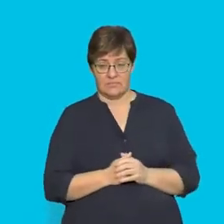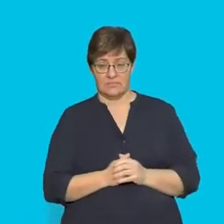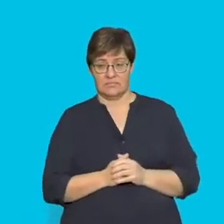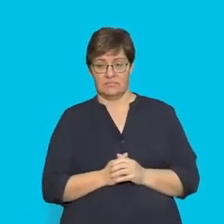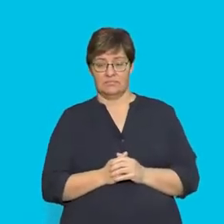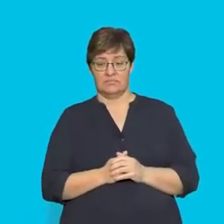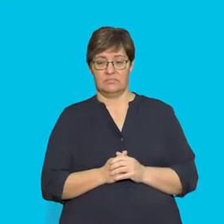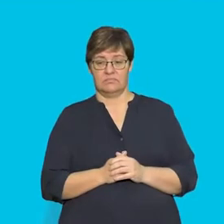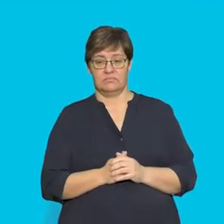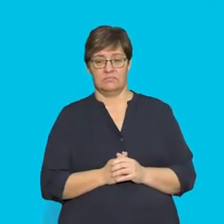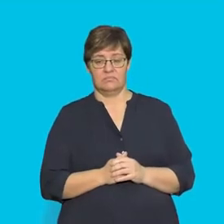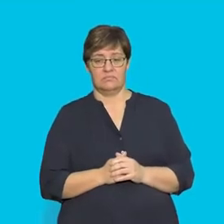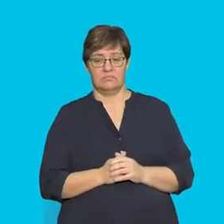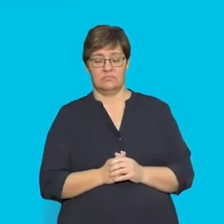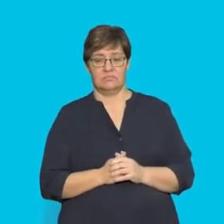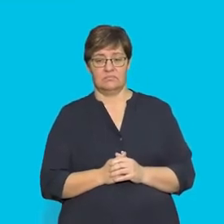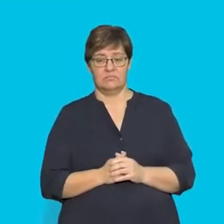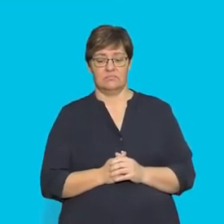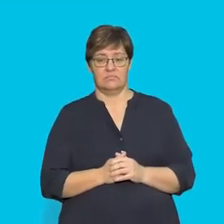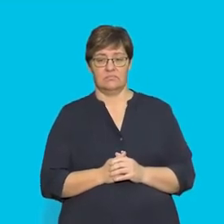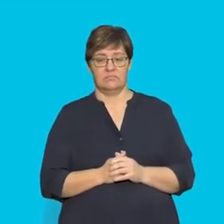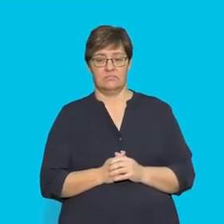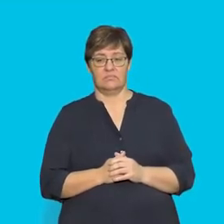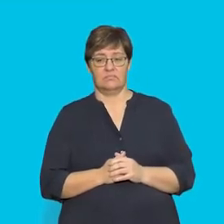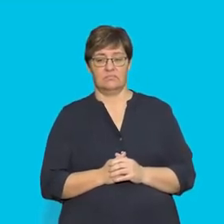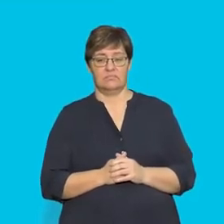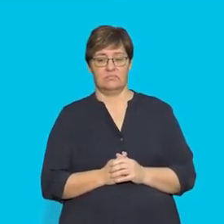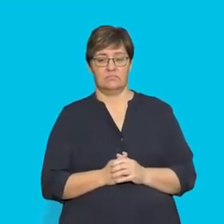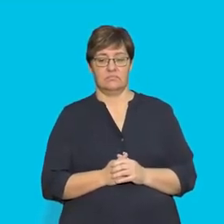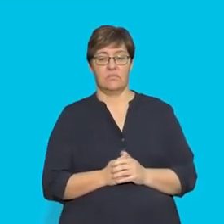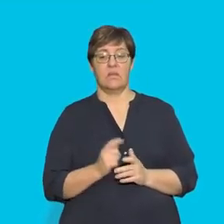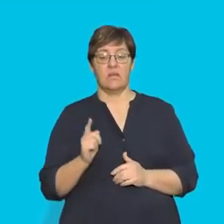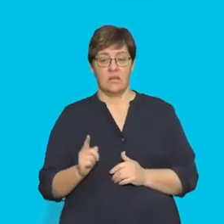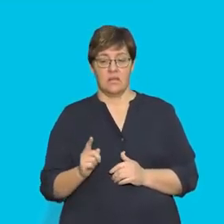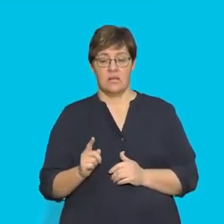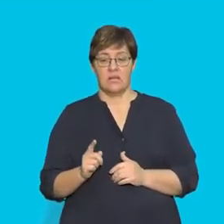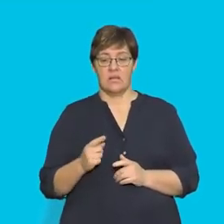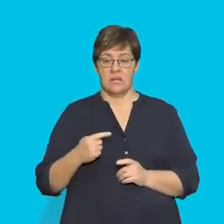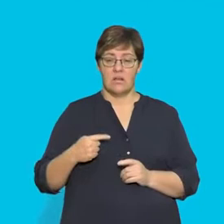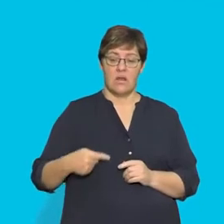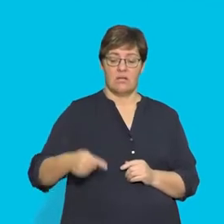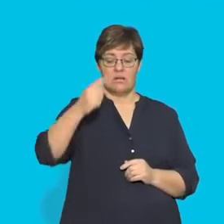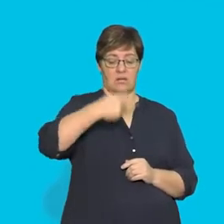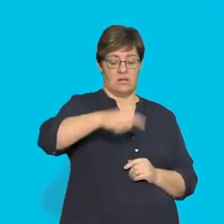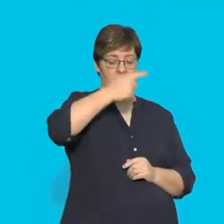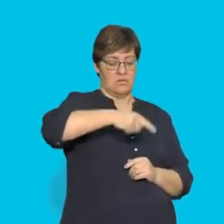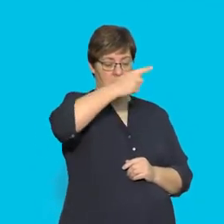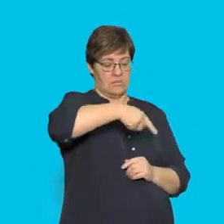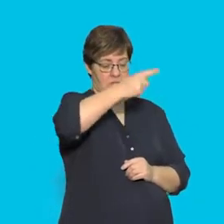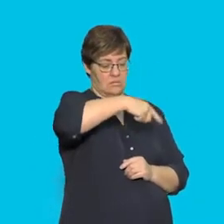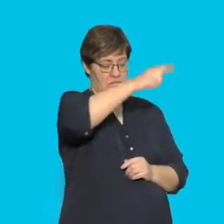and that negative terminal. We recognize that the wire is wrapped around an insulator,